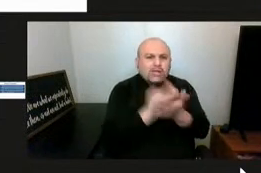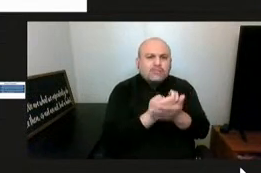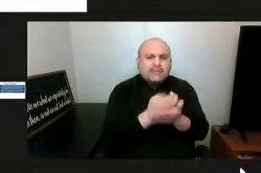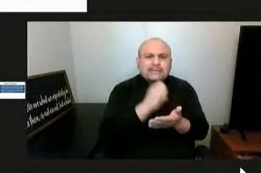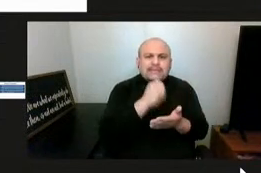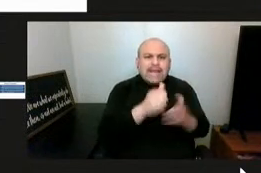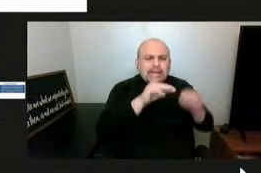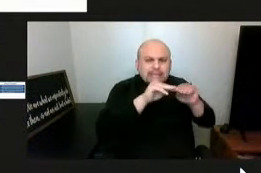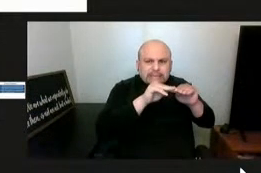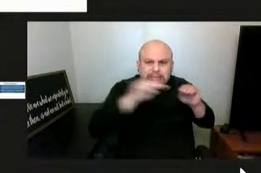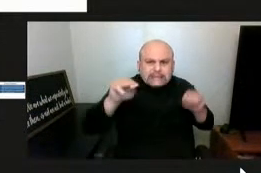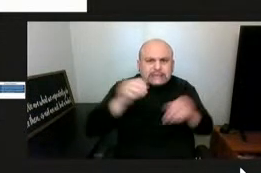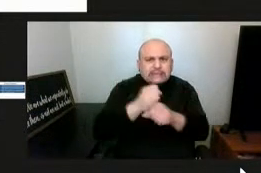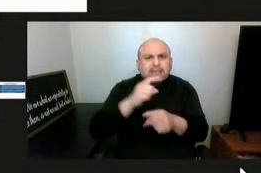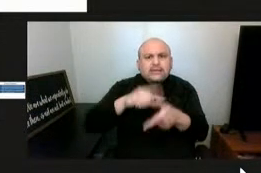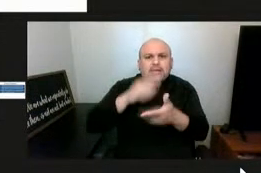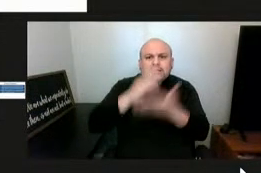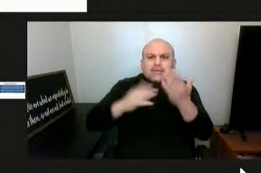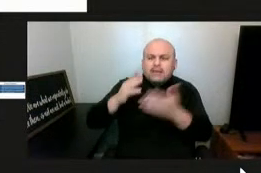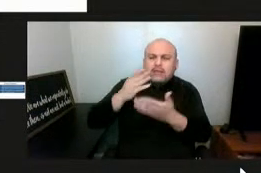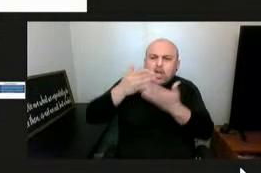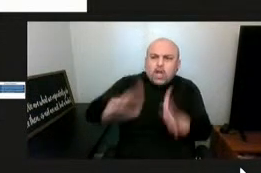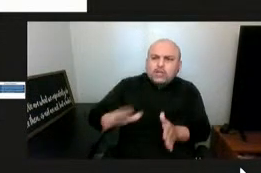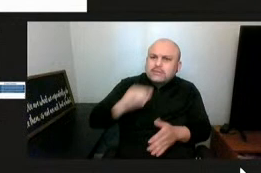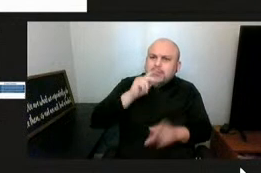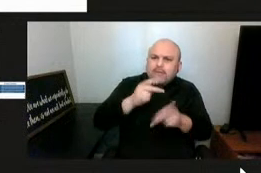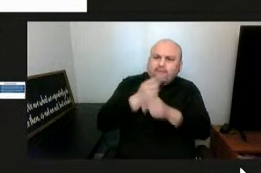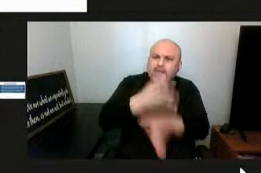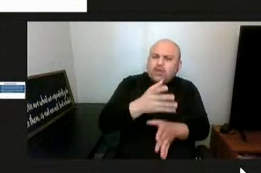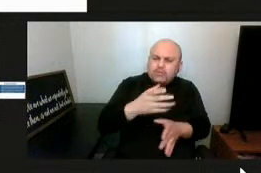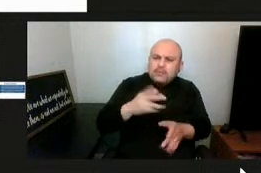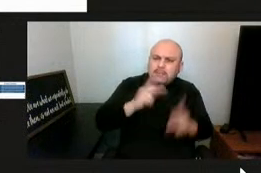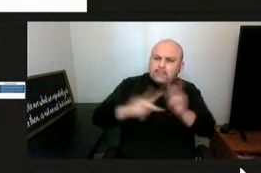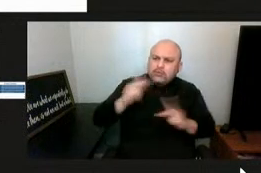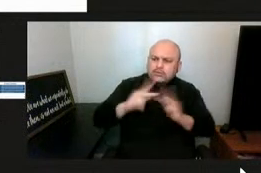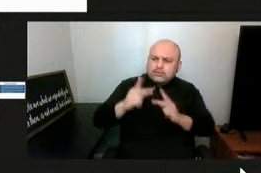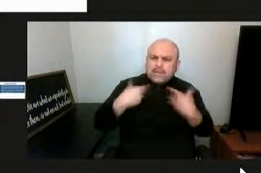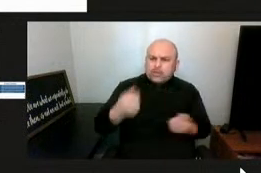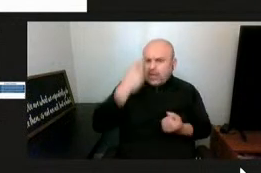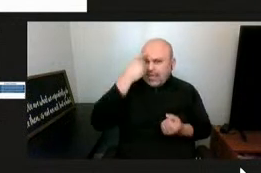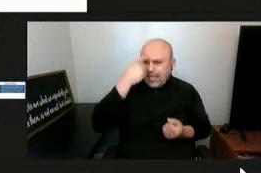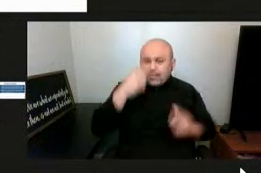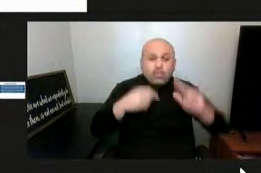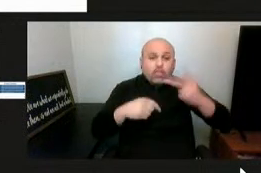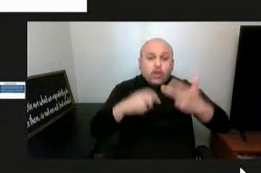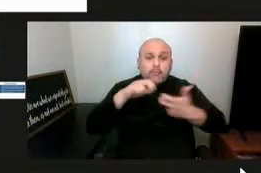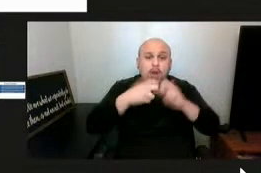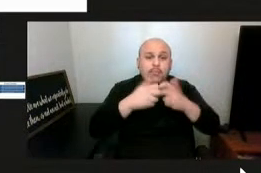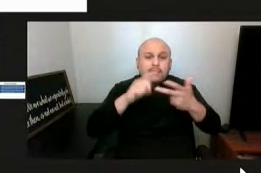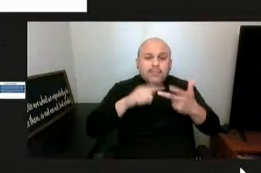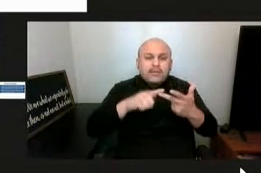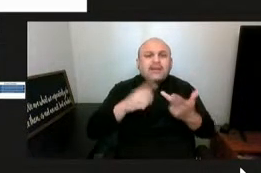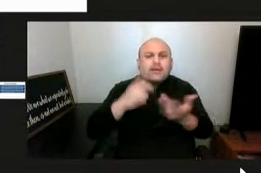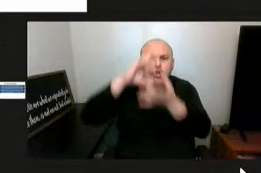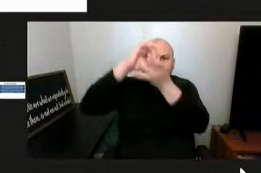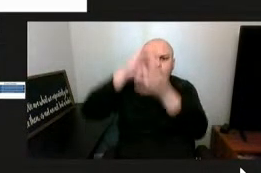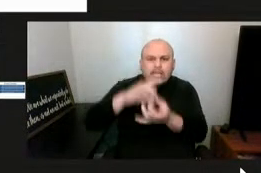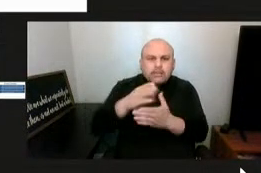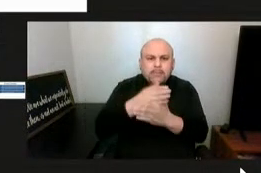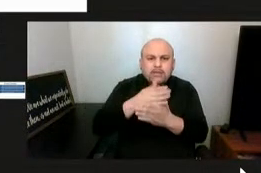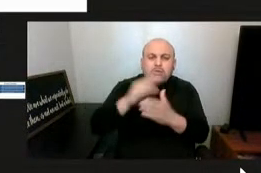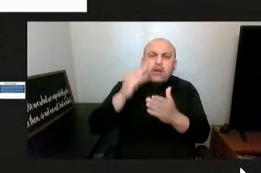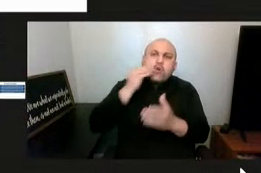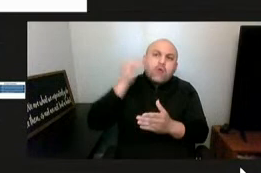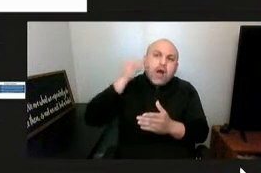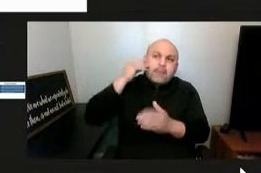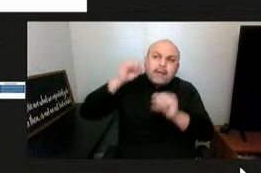such instability is affecting people's mental health. The third problem makes the connection between housing insecurity and